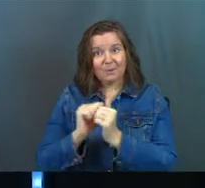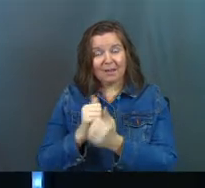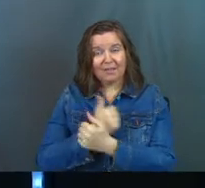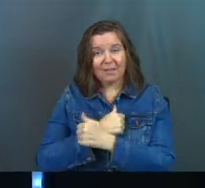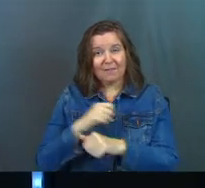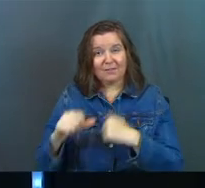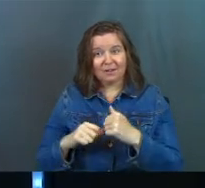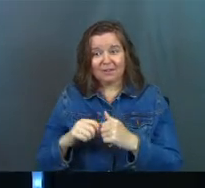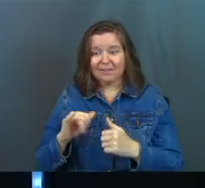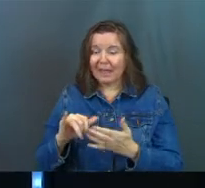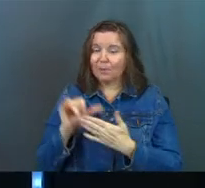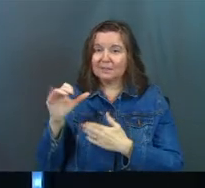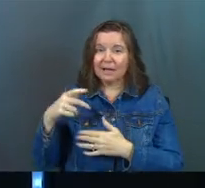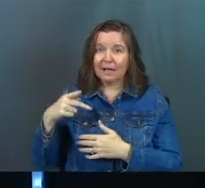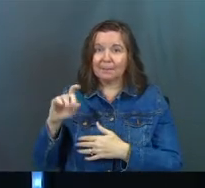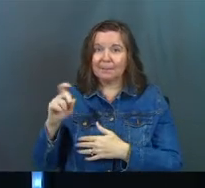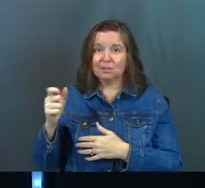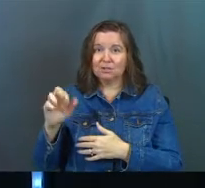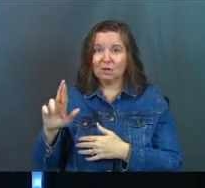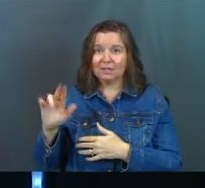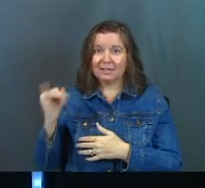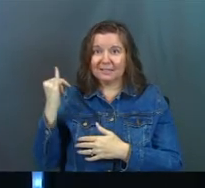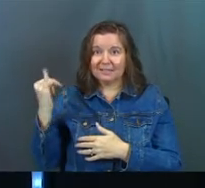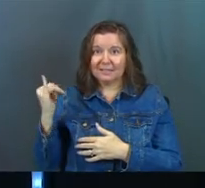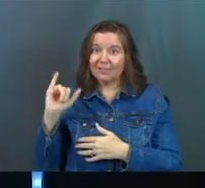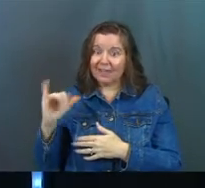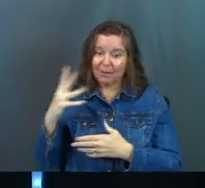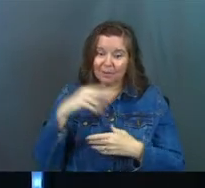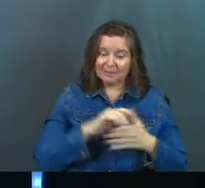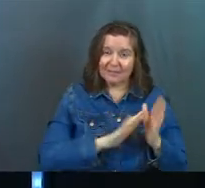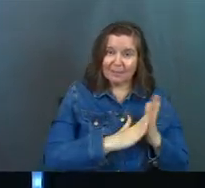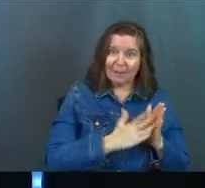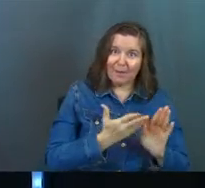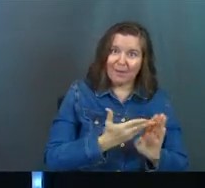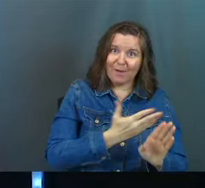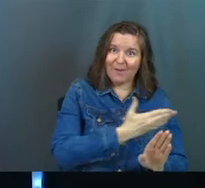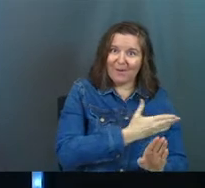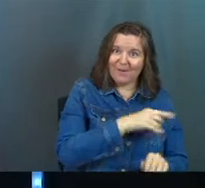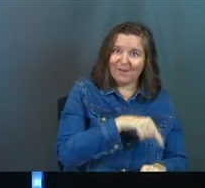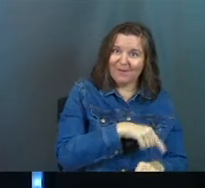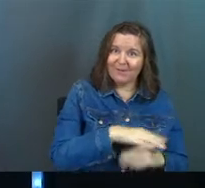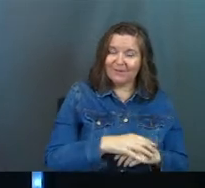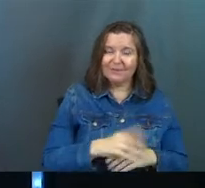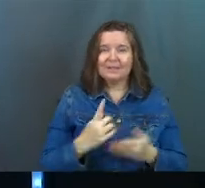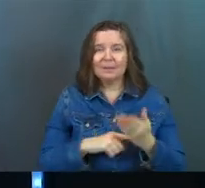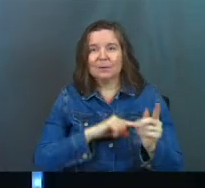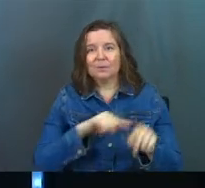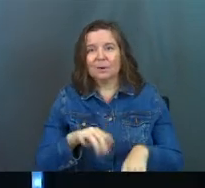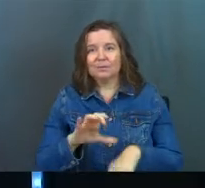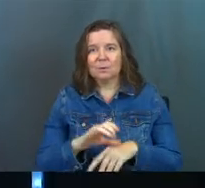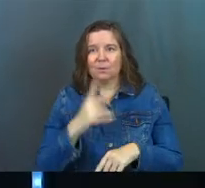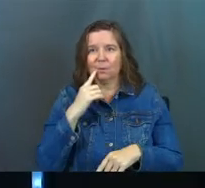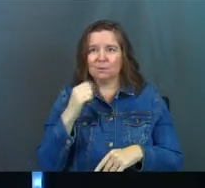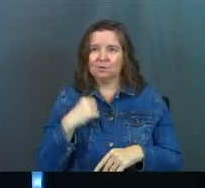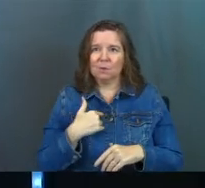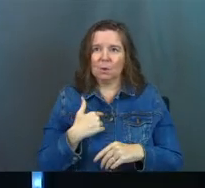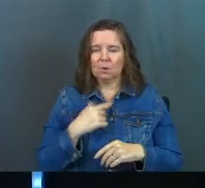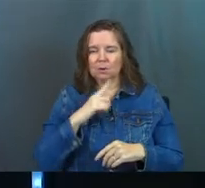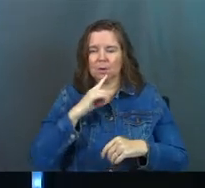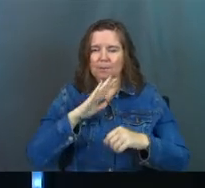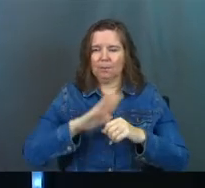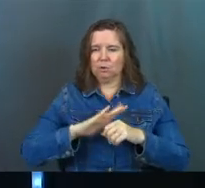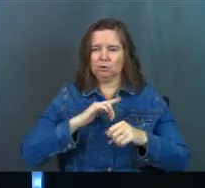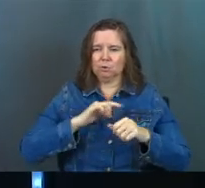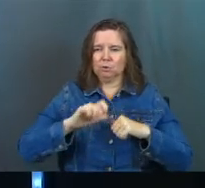in your Bible. Long ago, right? Sometimes we come to church and it's like, We're so